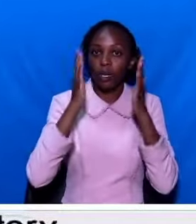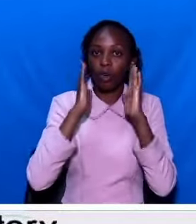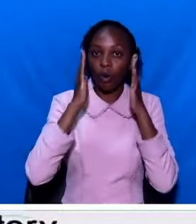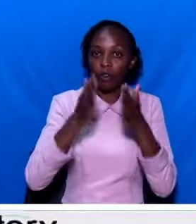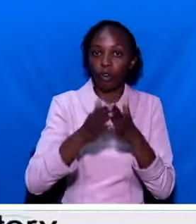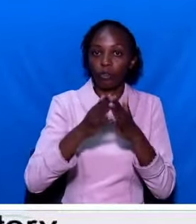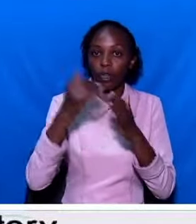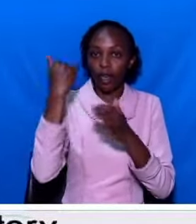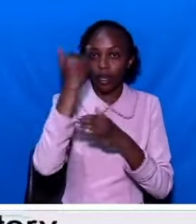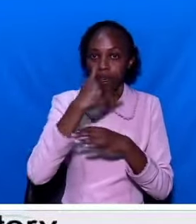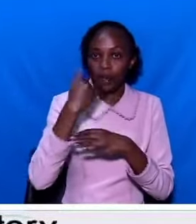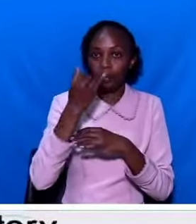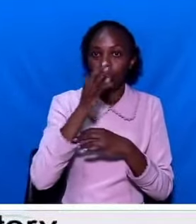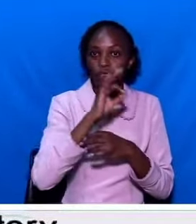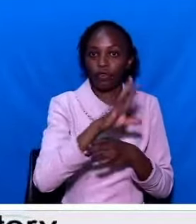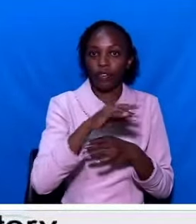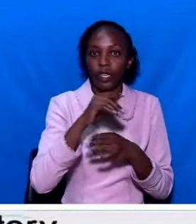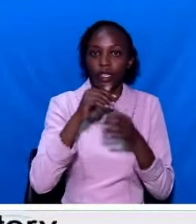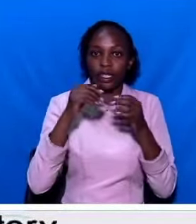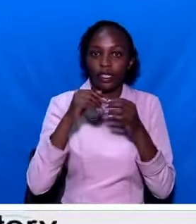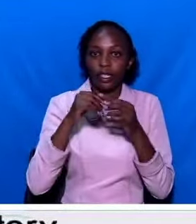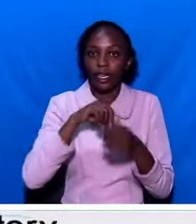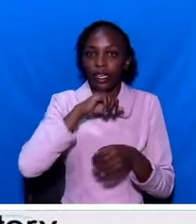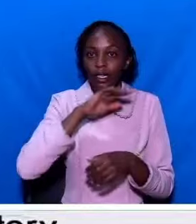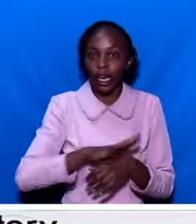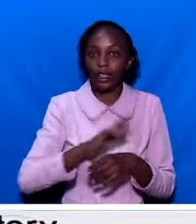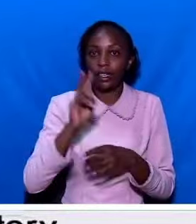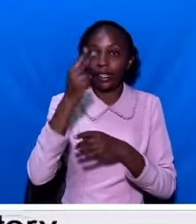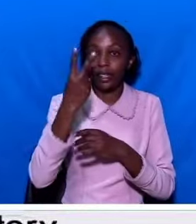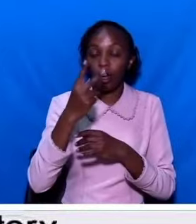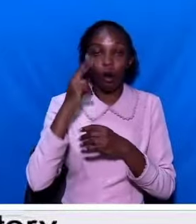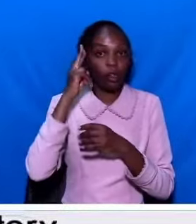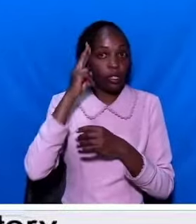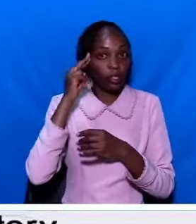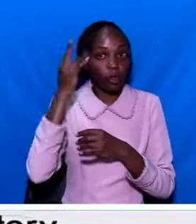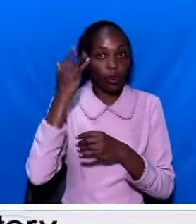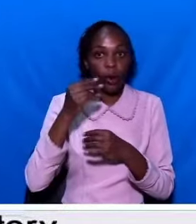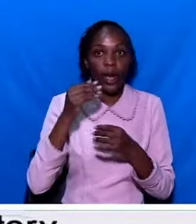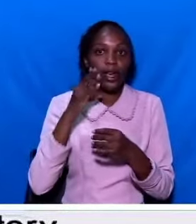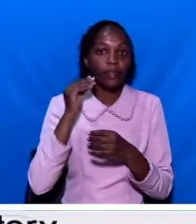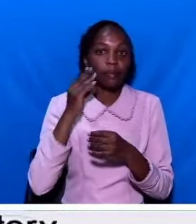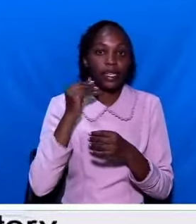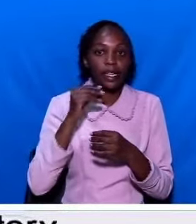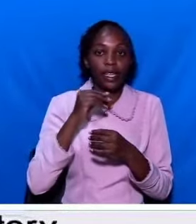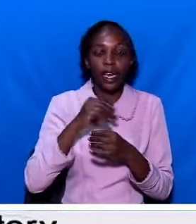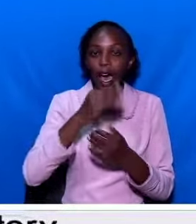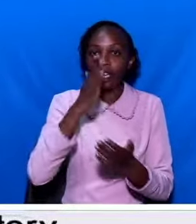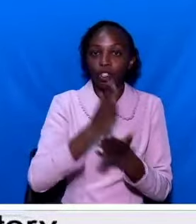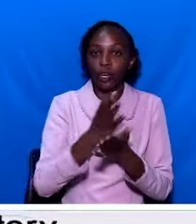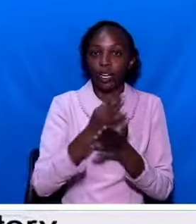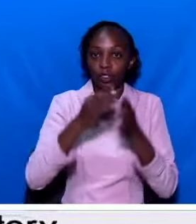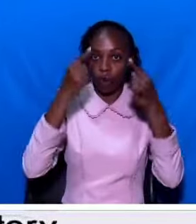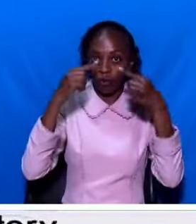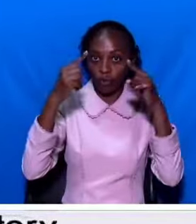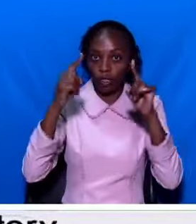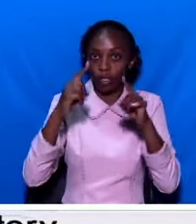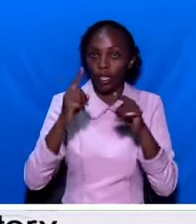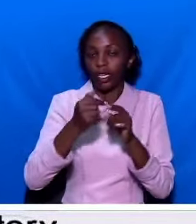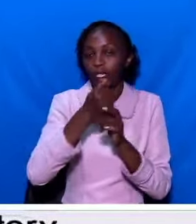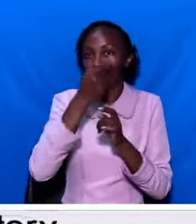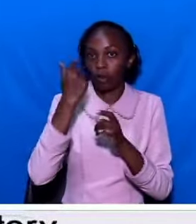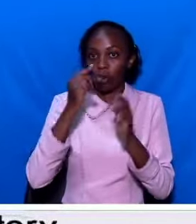son. Now, the second reason why we experience assurance of victory is that God